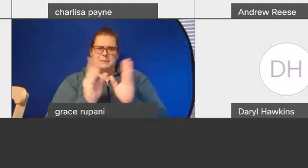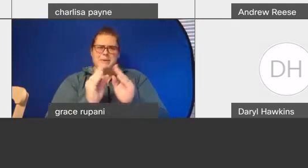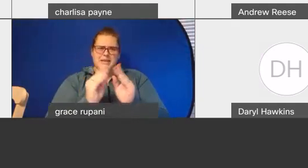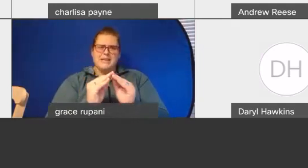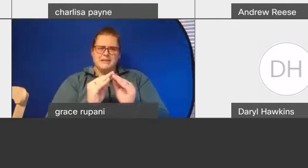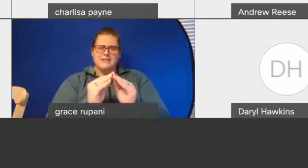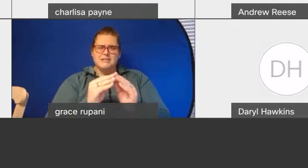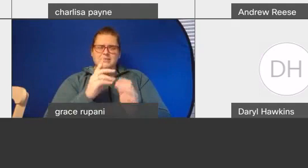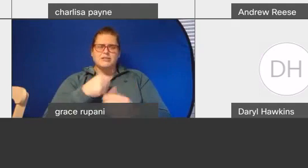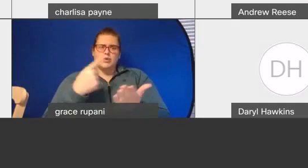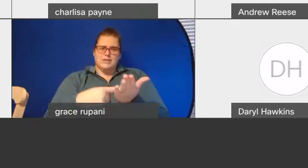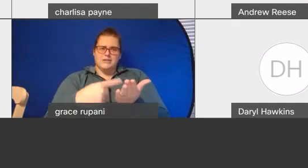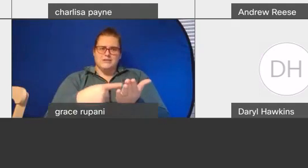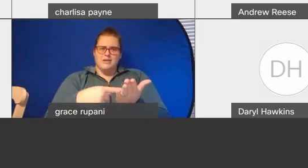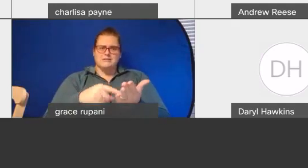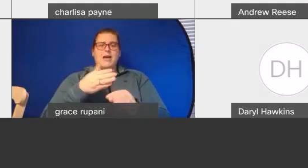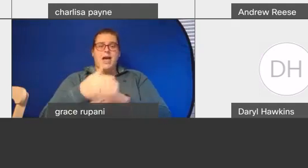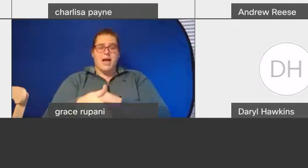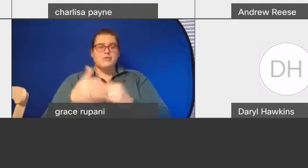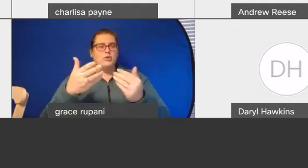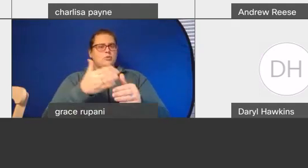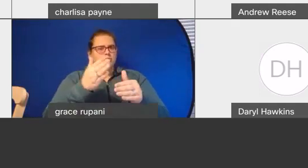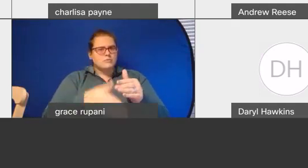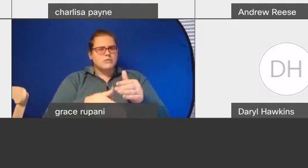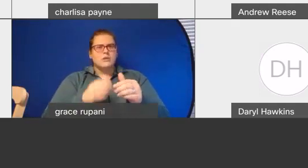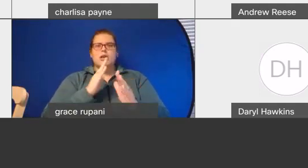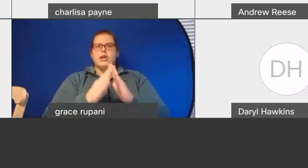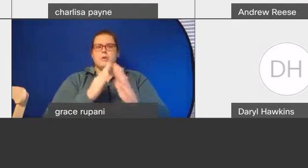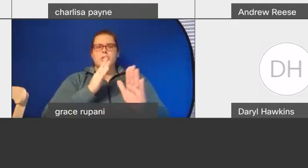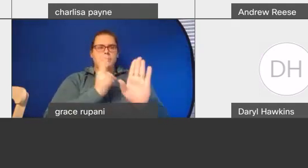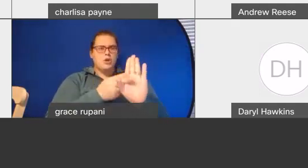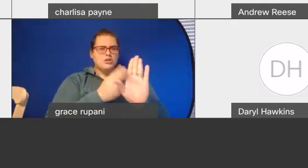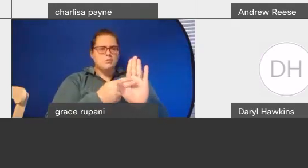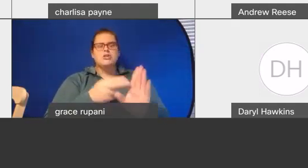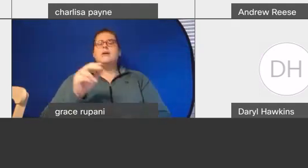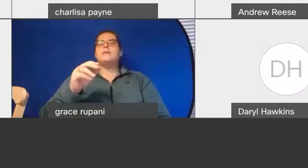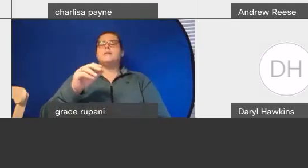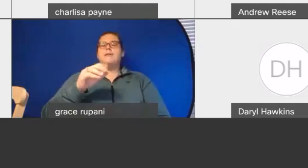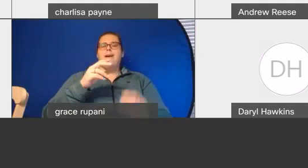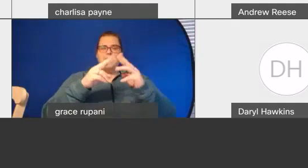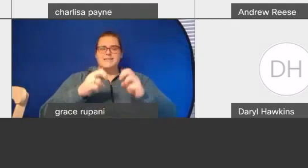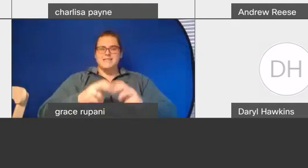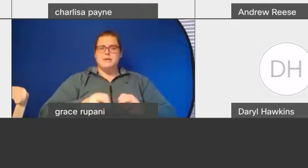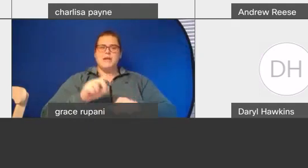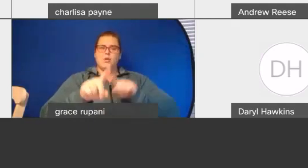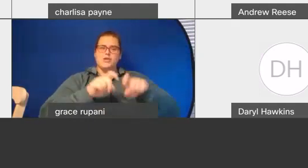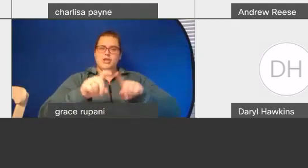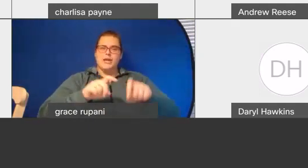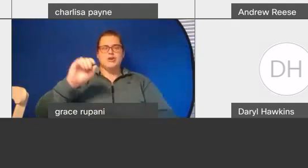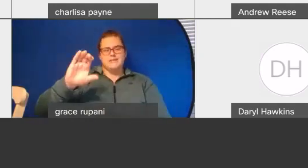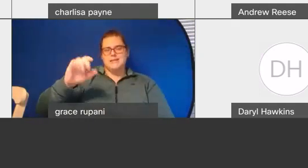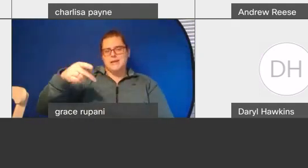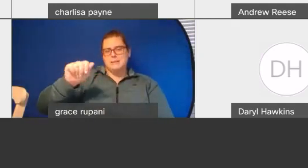as we've completed a community participation assessment and questionnaire, and whatever